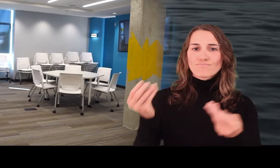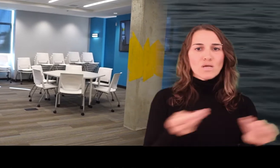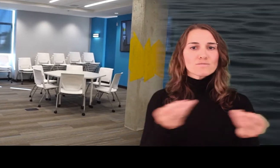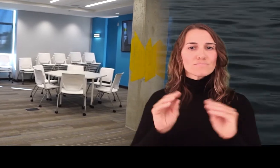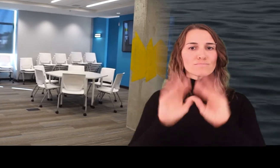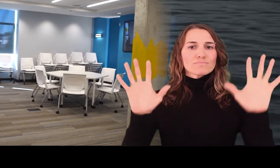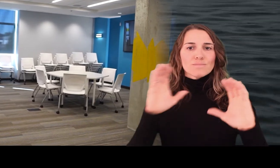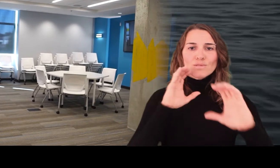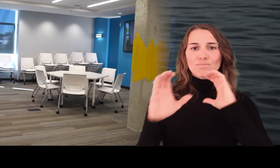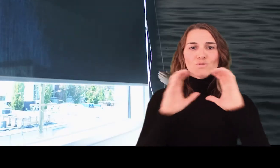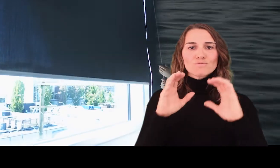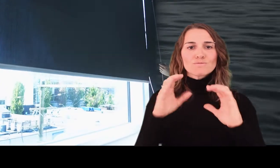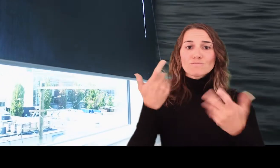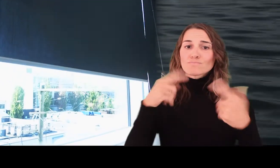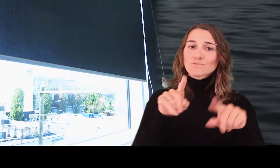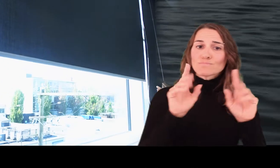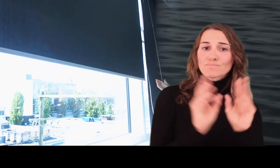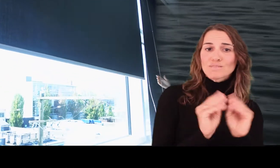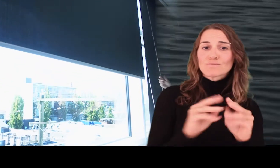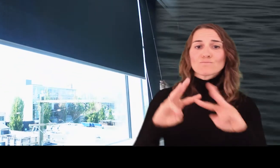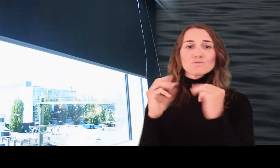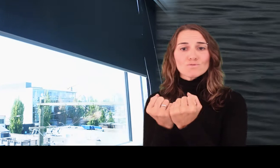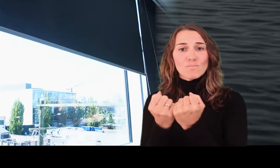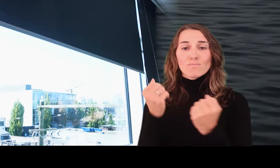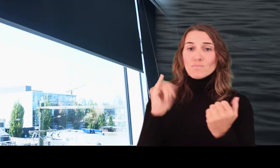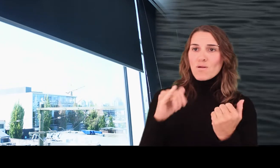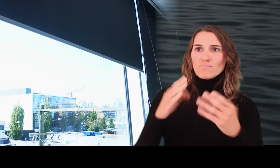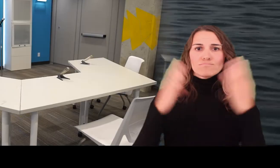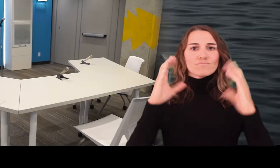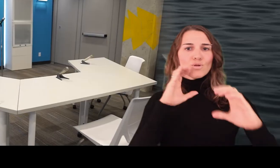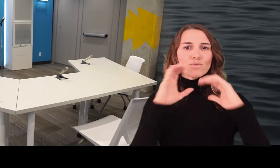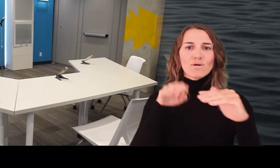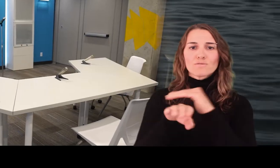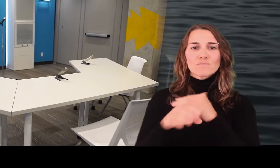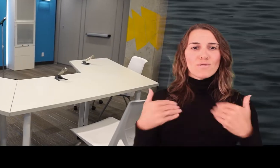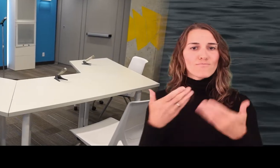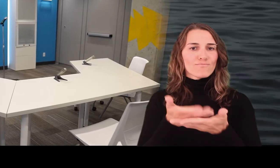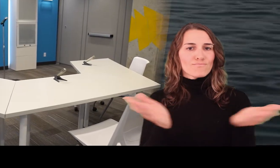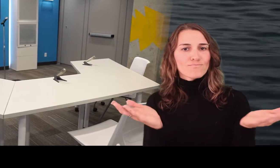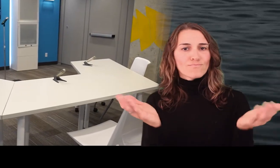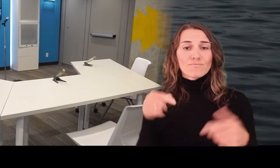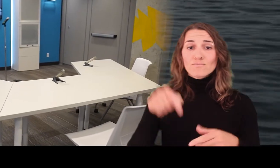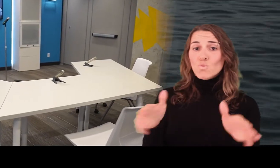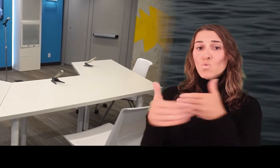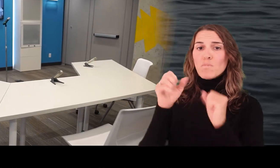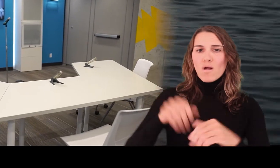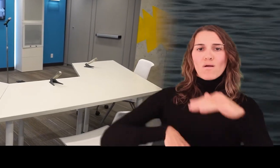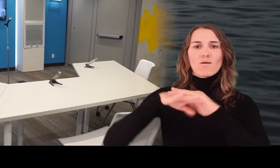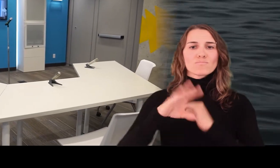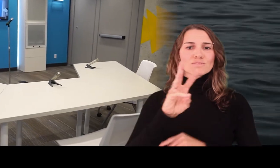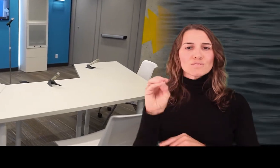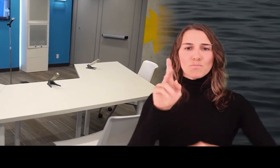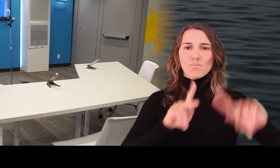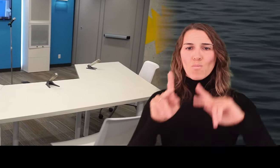to facilitate really efficient communication for meetings and workshops that are communication accessible. This room is able to accommodate